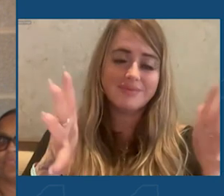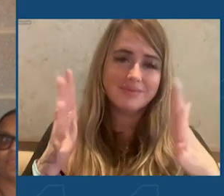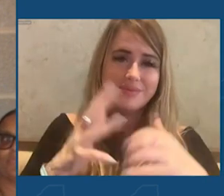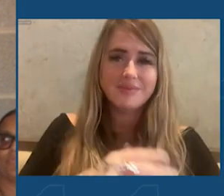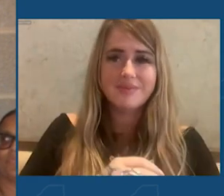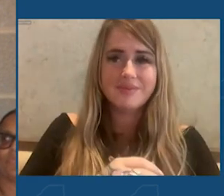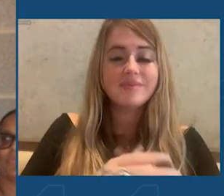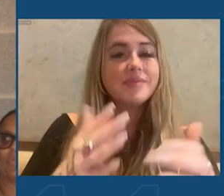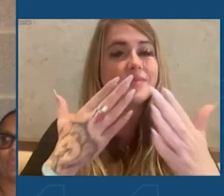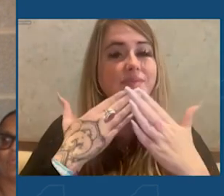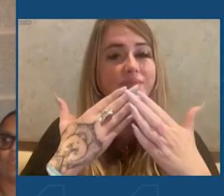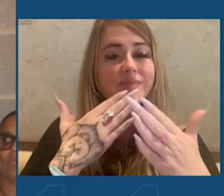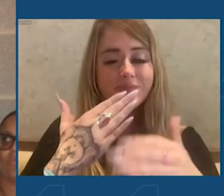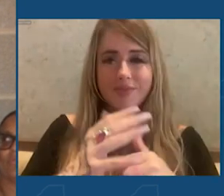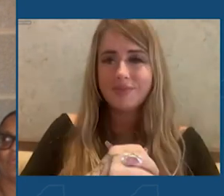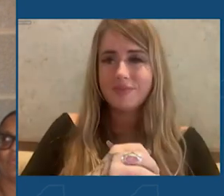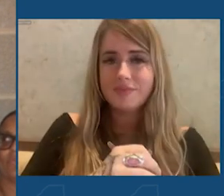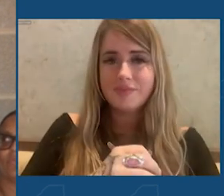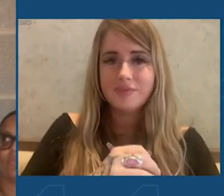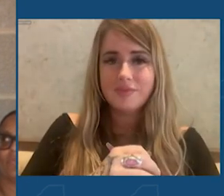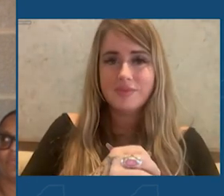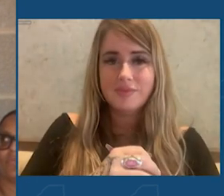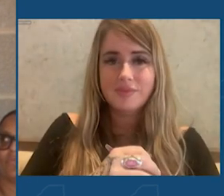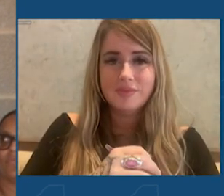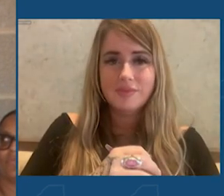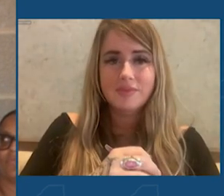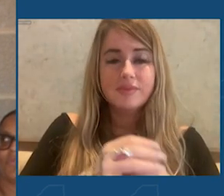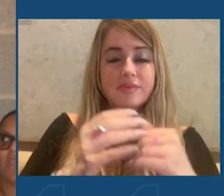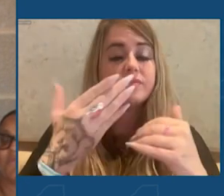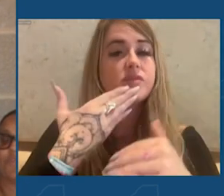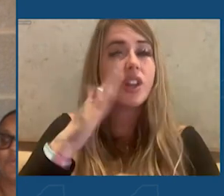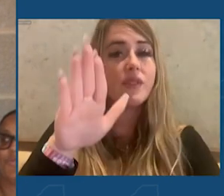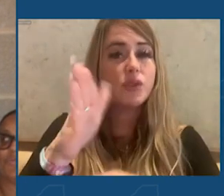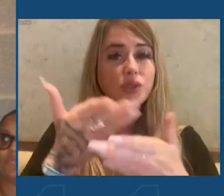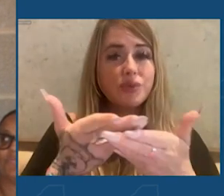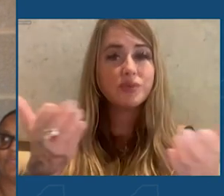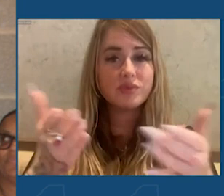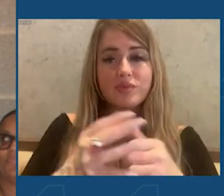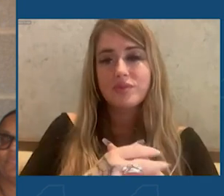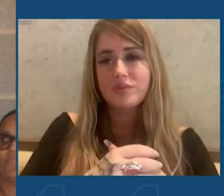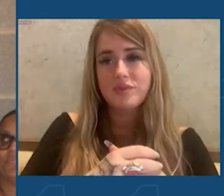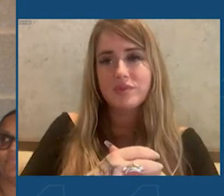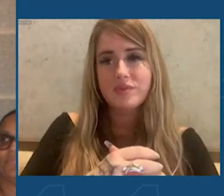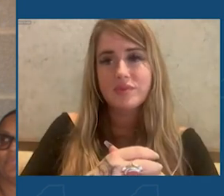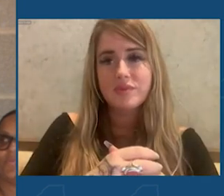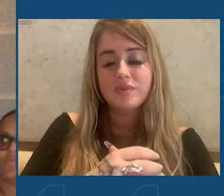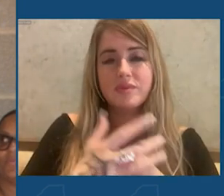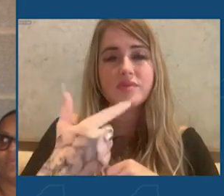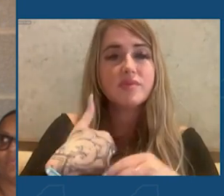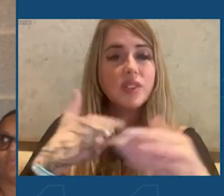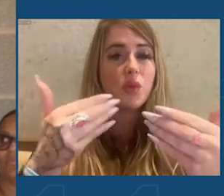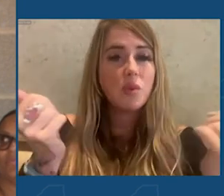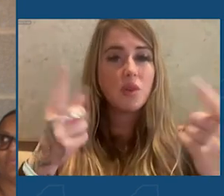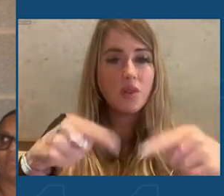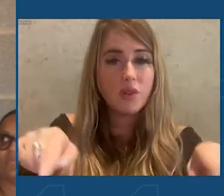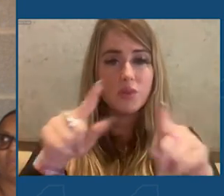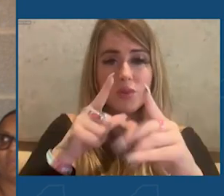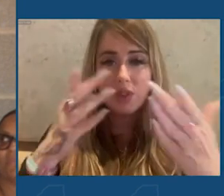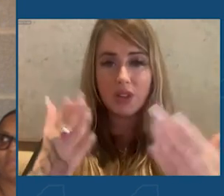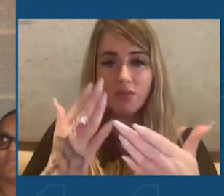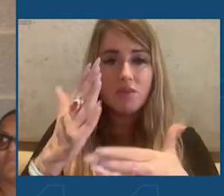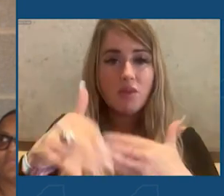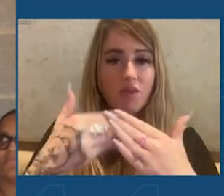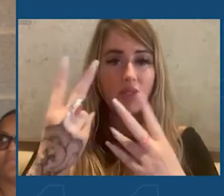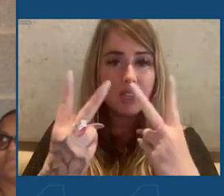Thank you, Deputy Commissioner. Good afternoon, everyone. I welcome all the dignitaries and guests that are here today, but